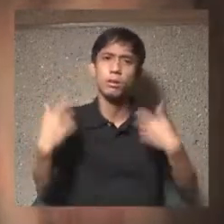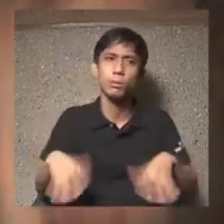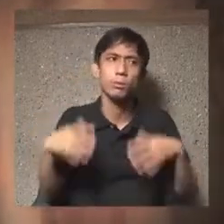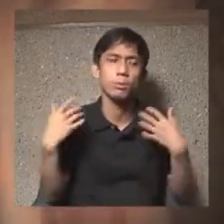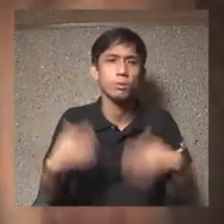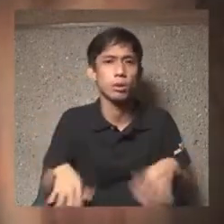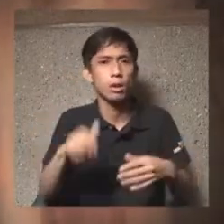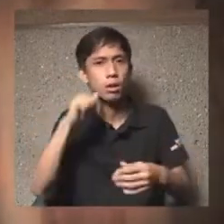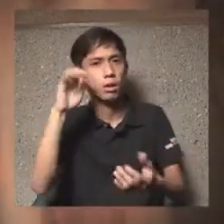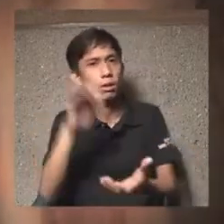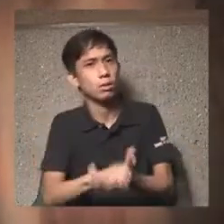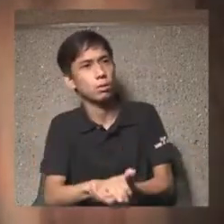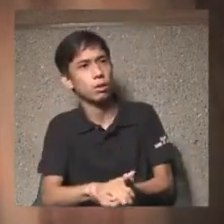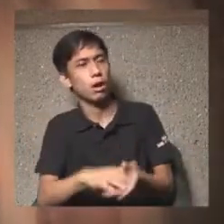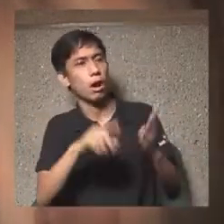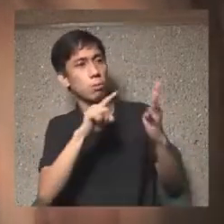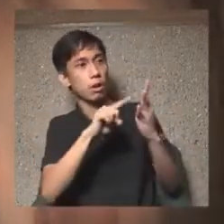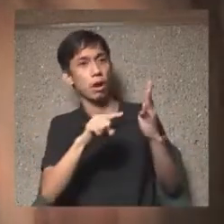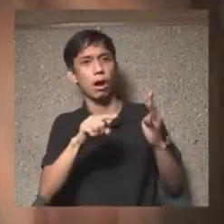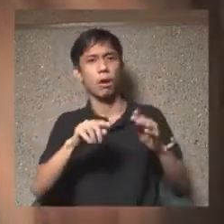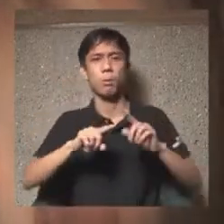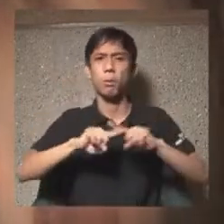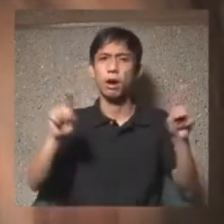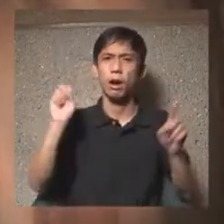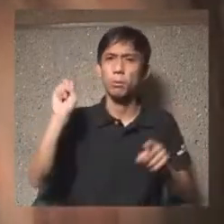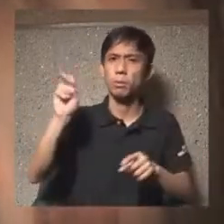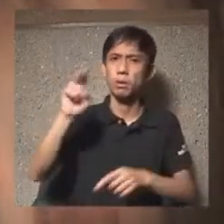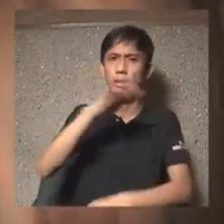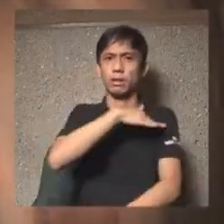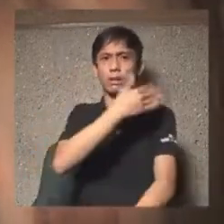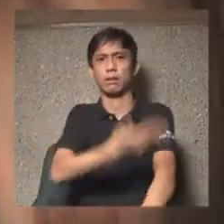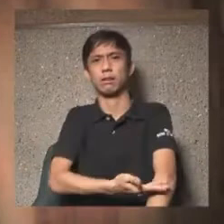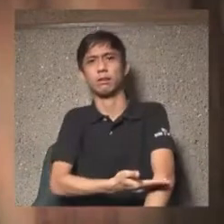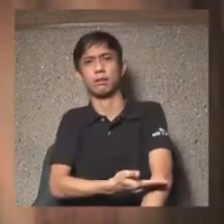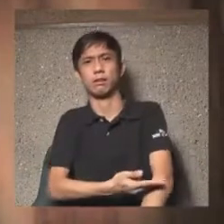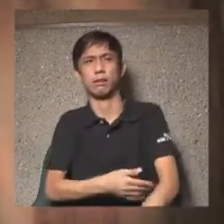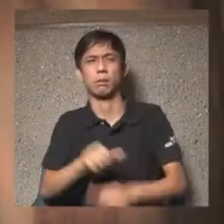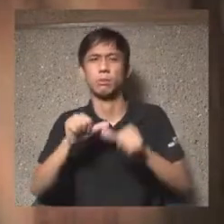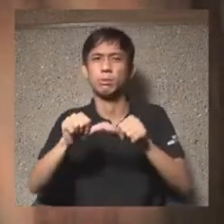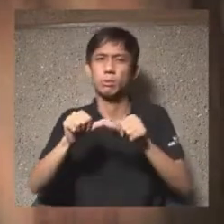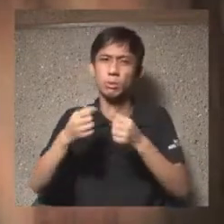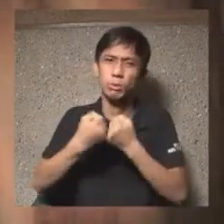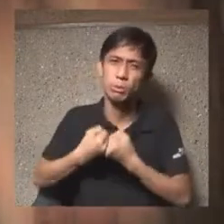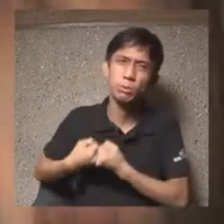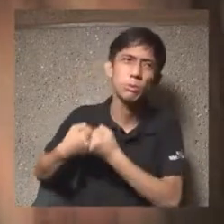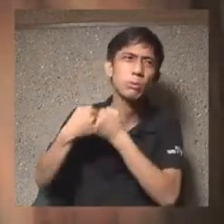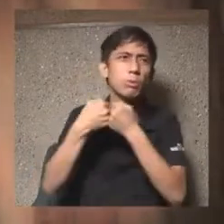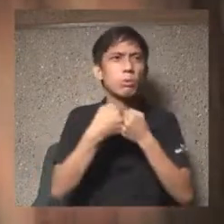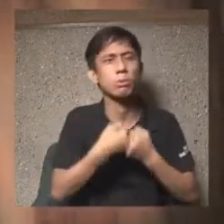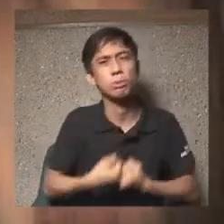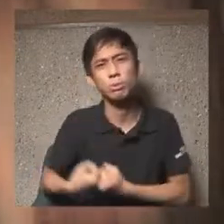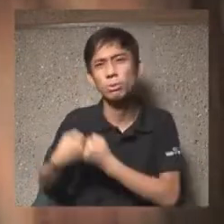another. And this is no surprise. Kanino pa sila nagmana?